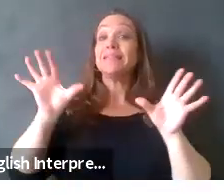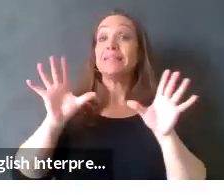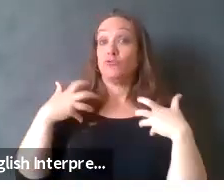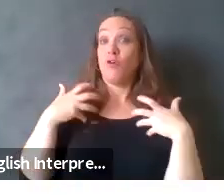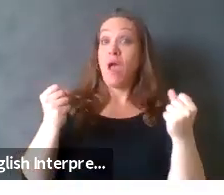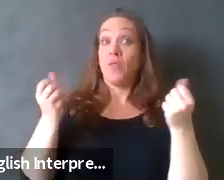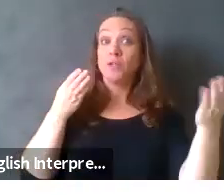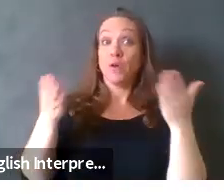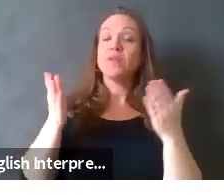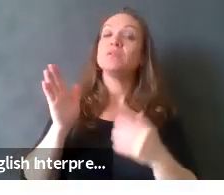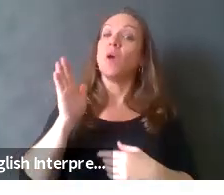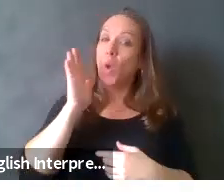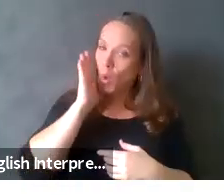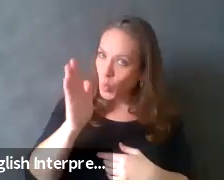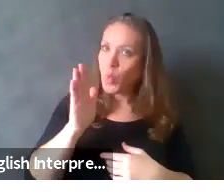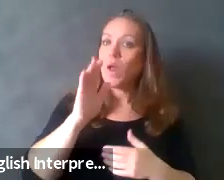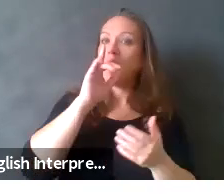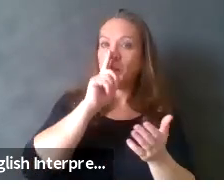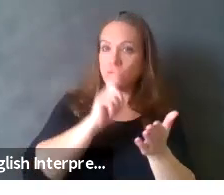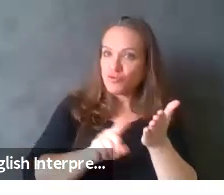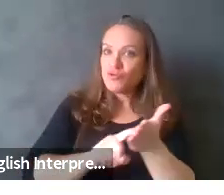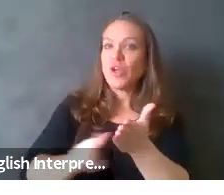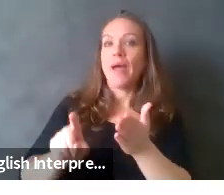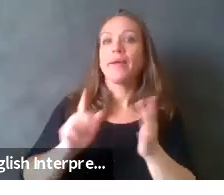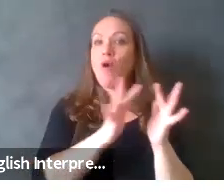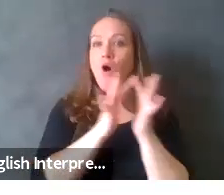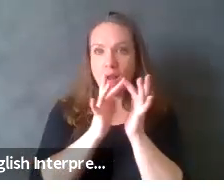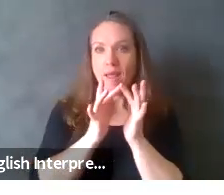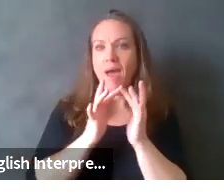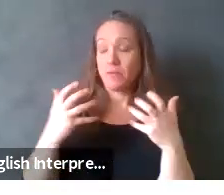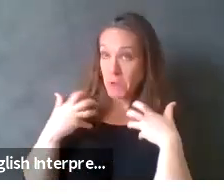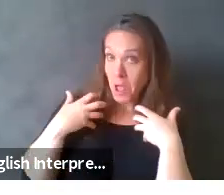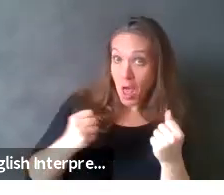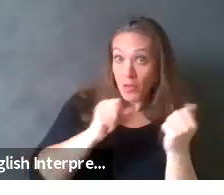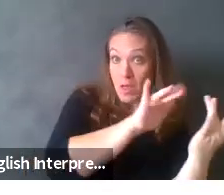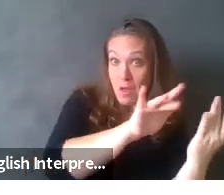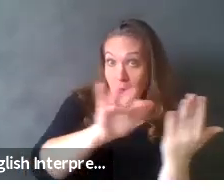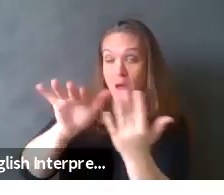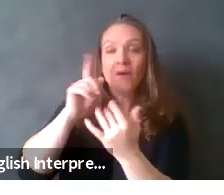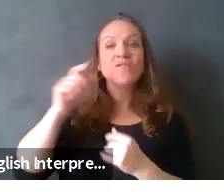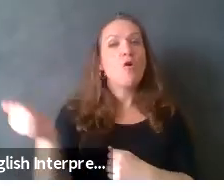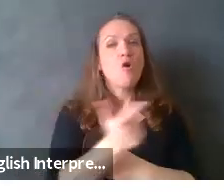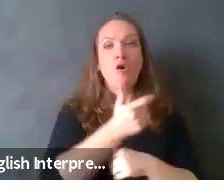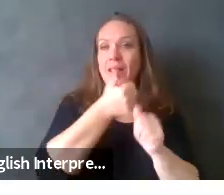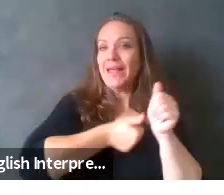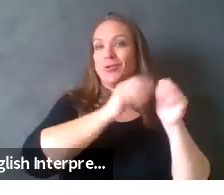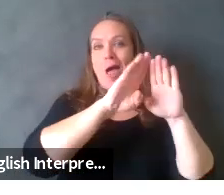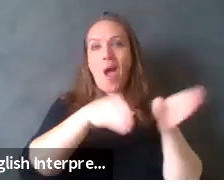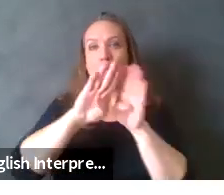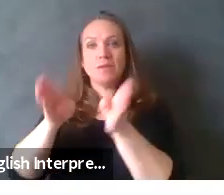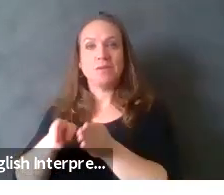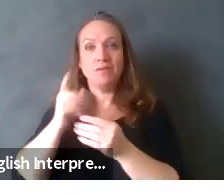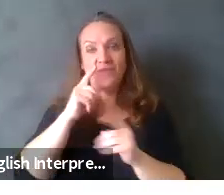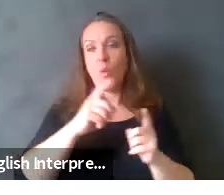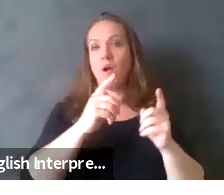virtual wellness checks on every family household in that non-congregate sheltering. Well, I'll